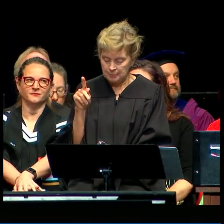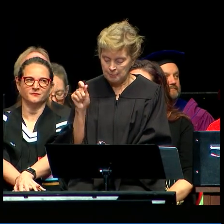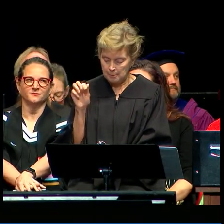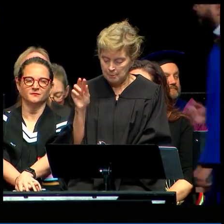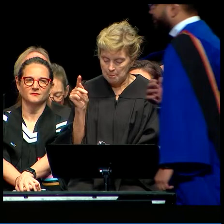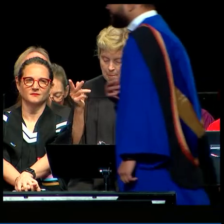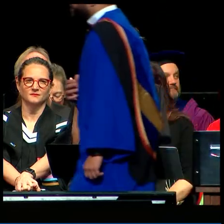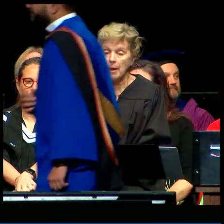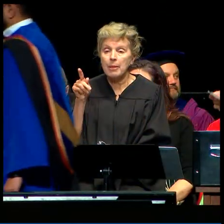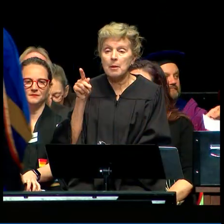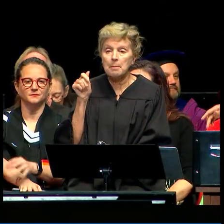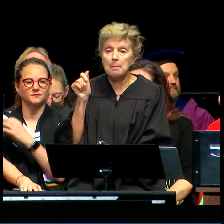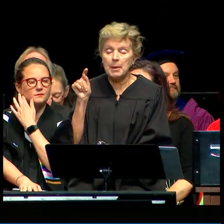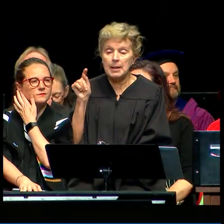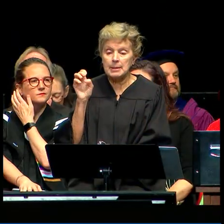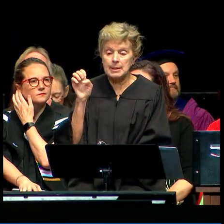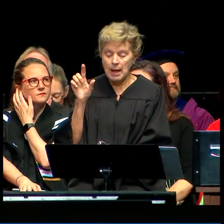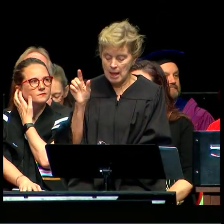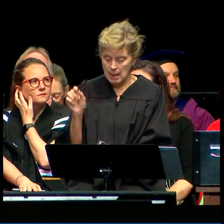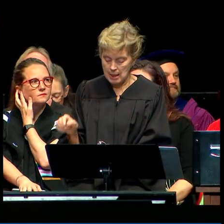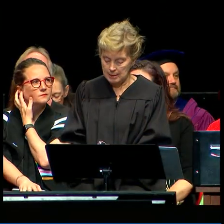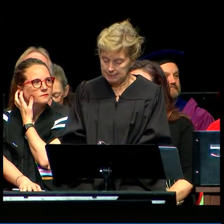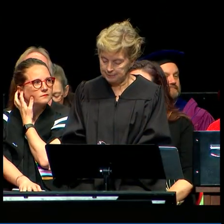Parth Patel.